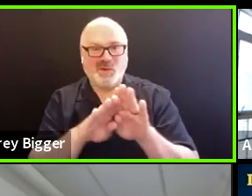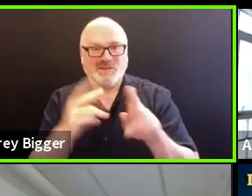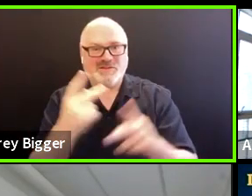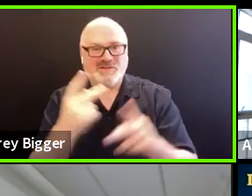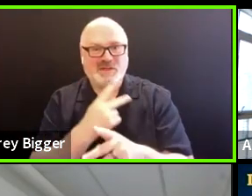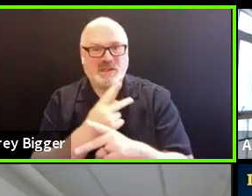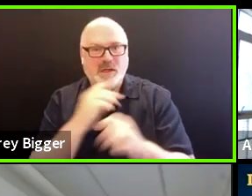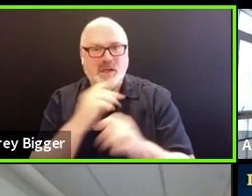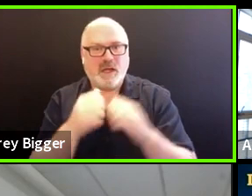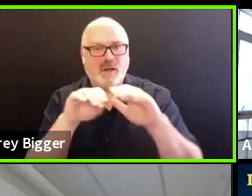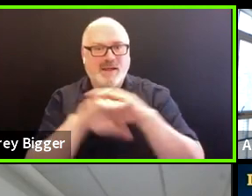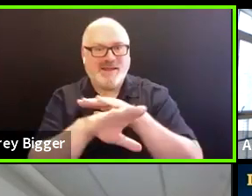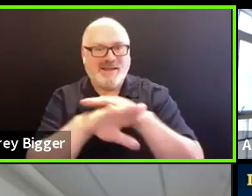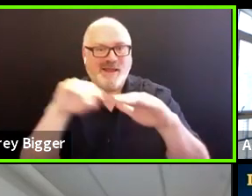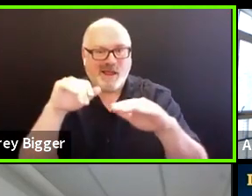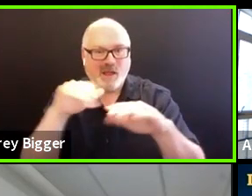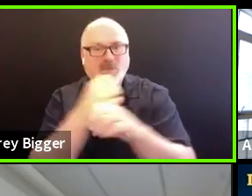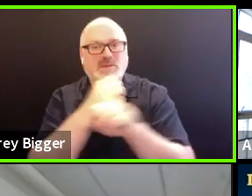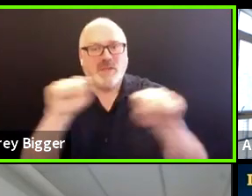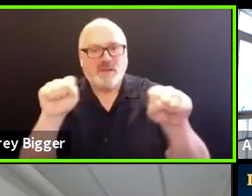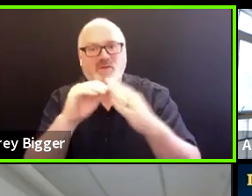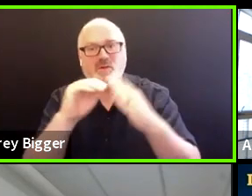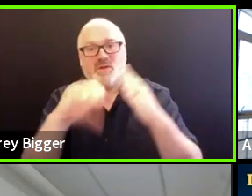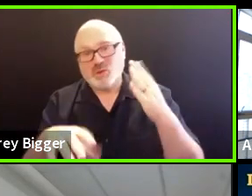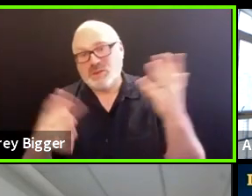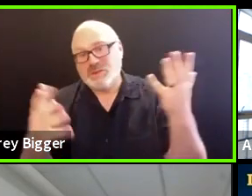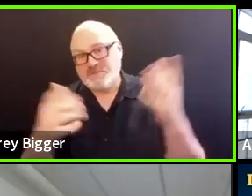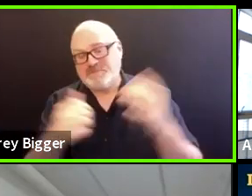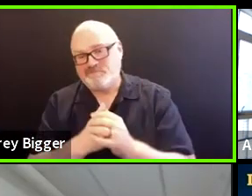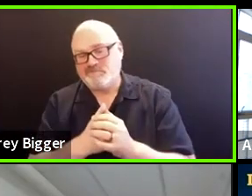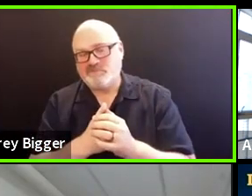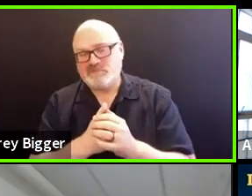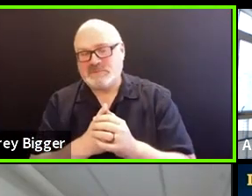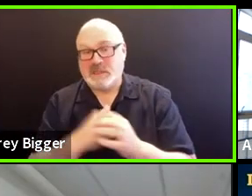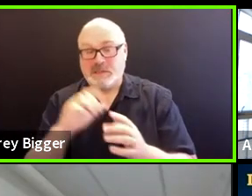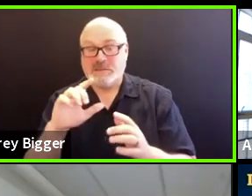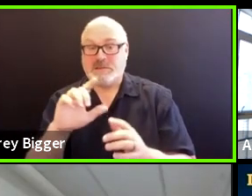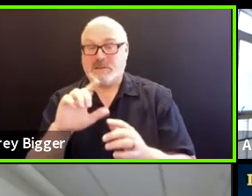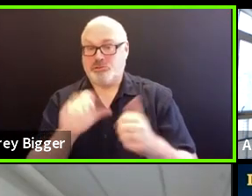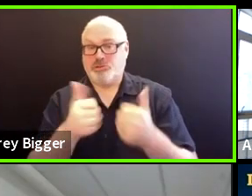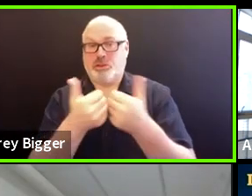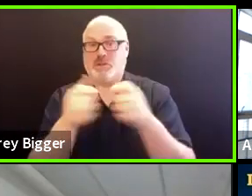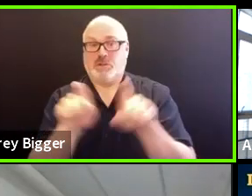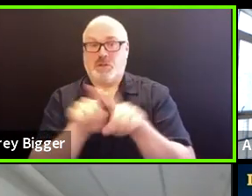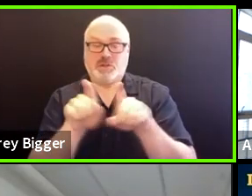have egress and ingress, and you know, just the whole logistic challenge of signage and